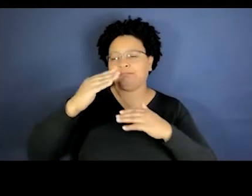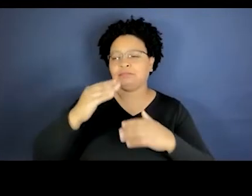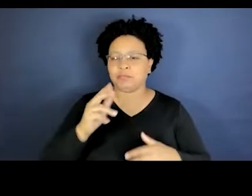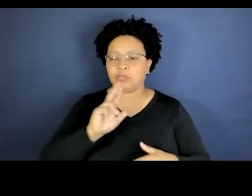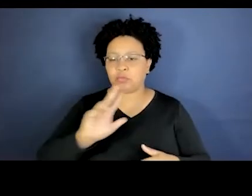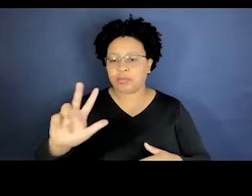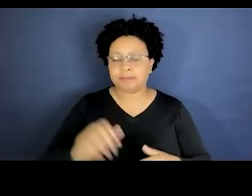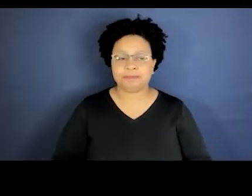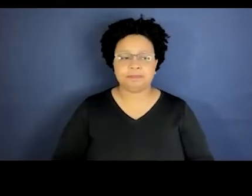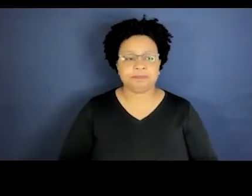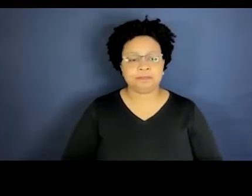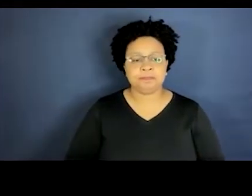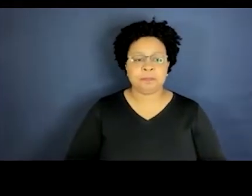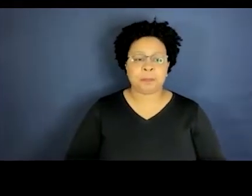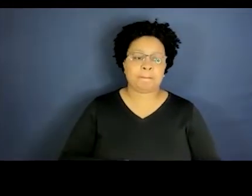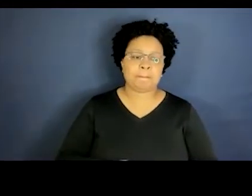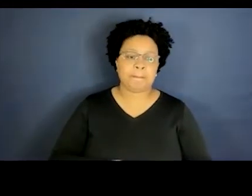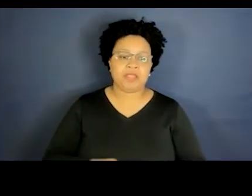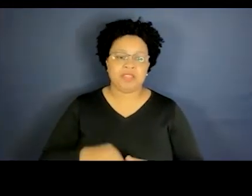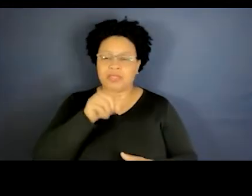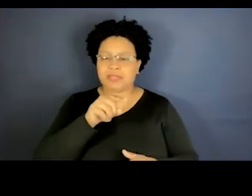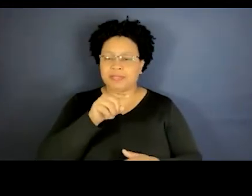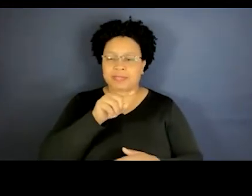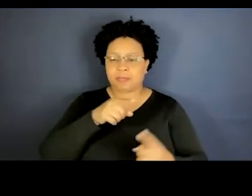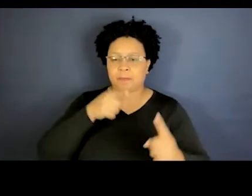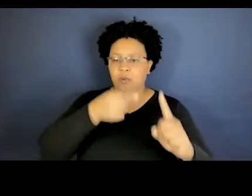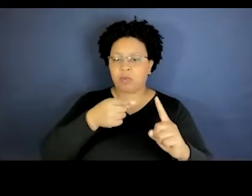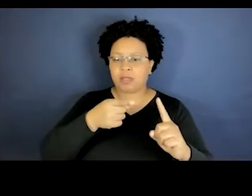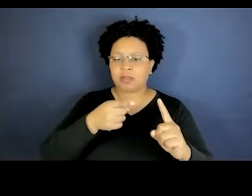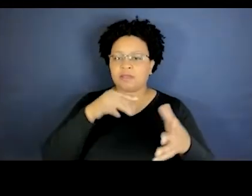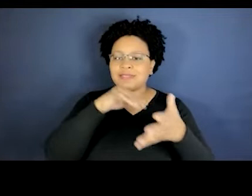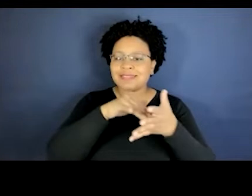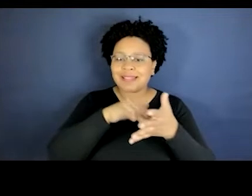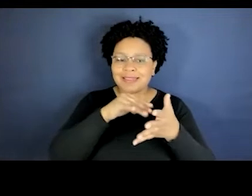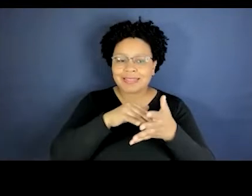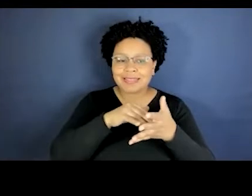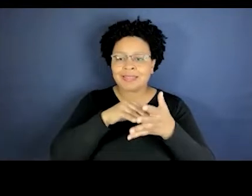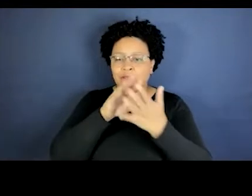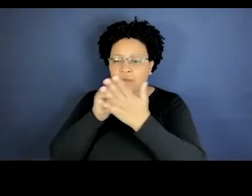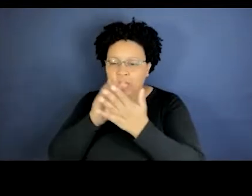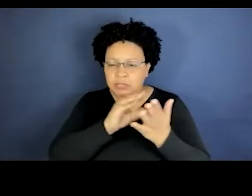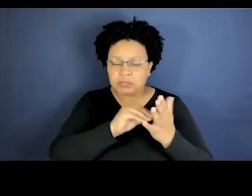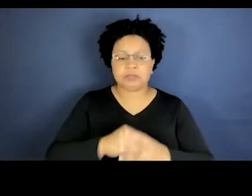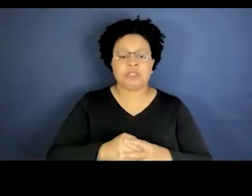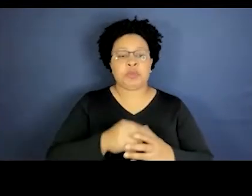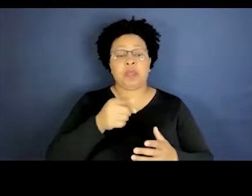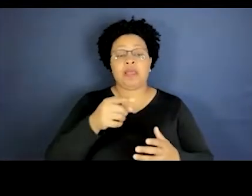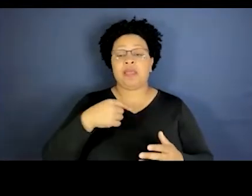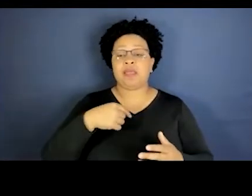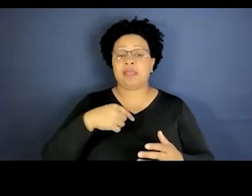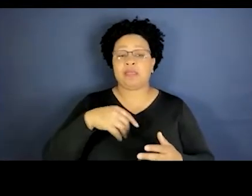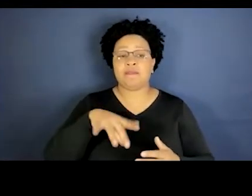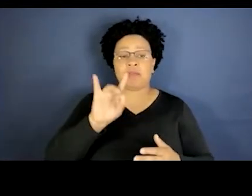So this is going right to the heart of the findings for this particular study. So what I was able to find